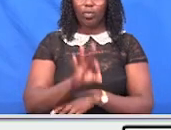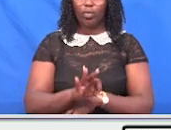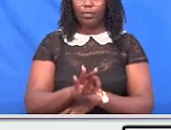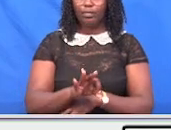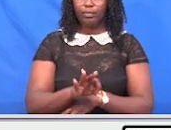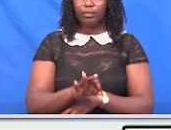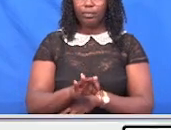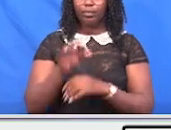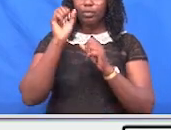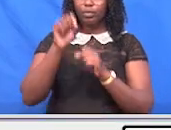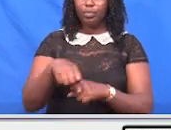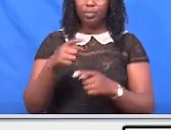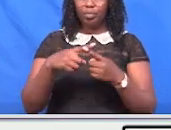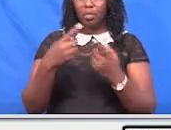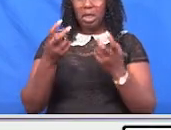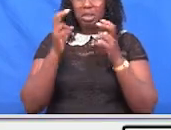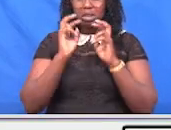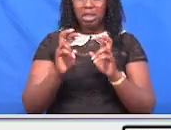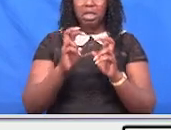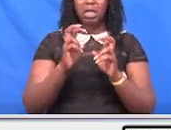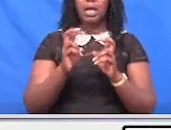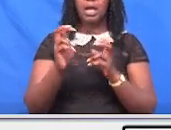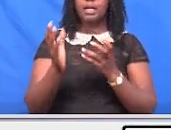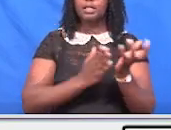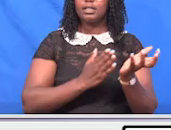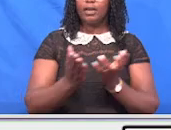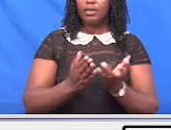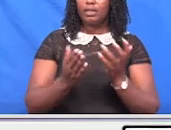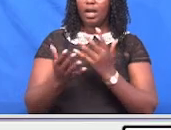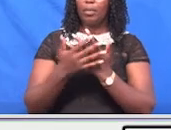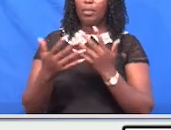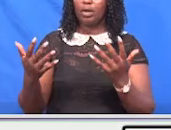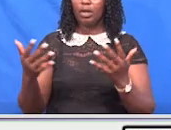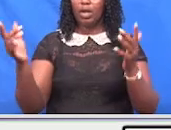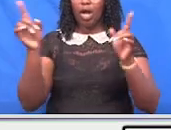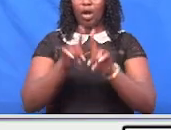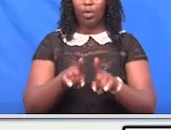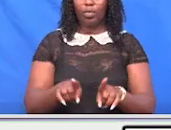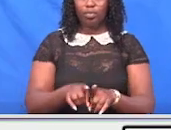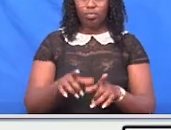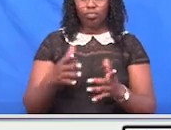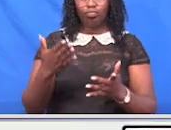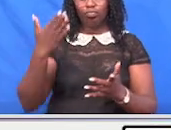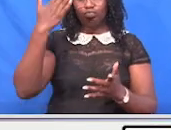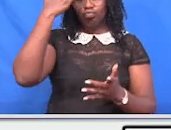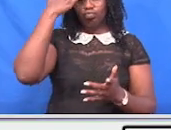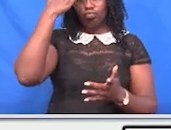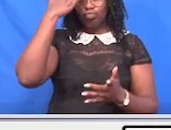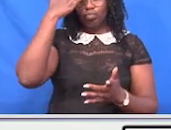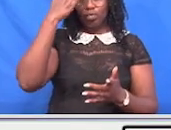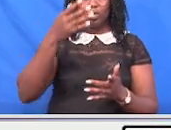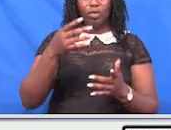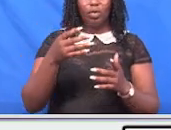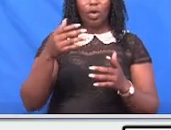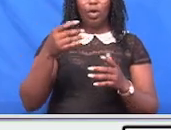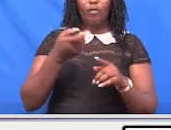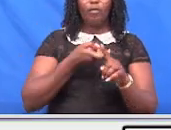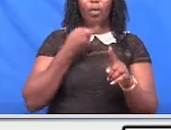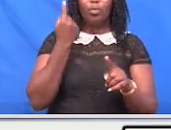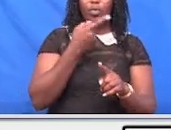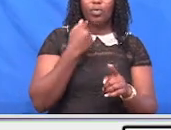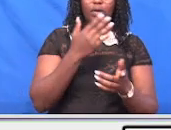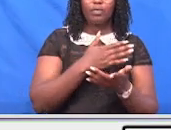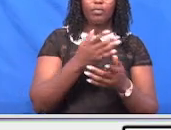able to look at a product or a service and quickly denote where it comes from, based on the sign. Some of